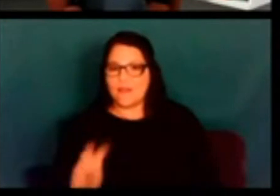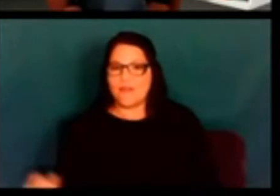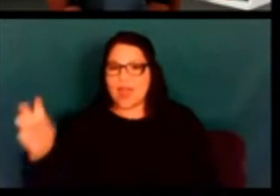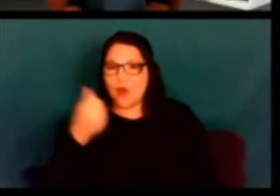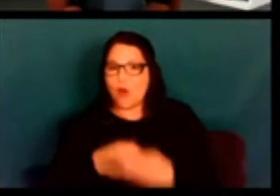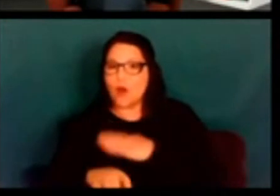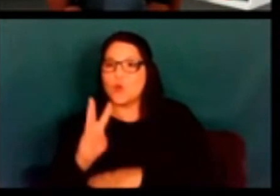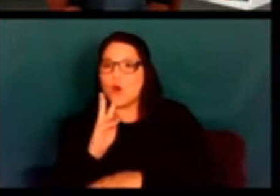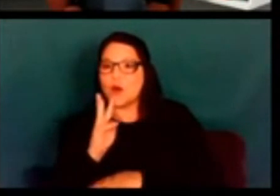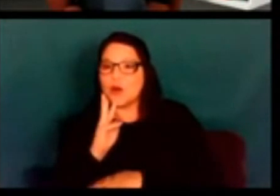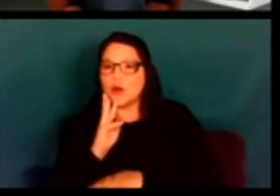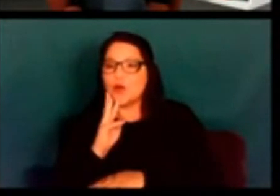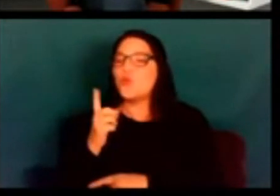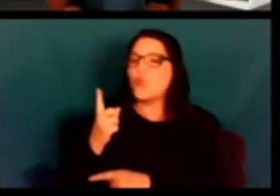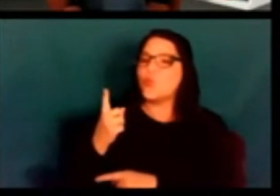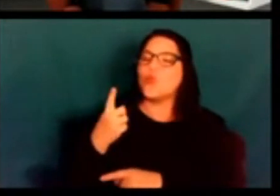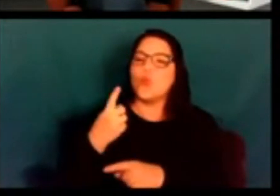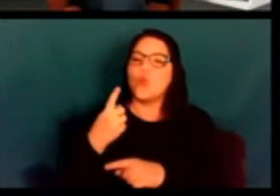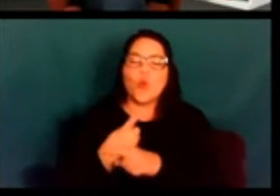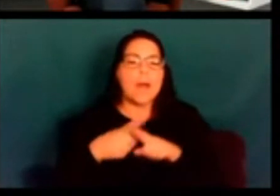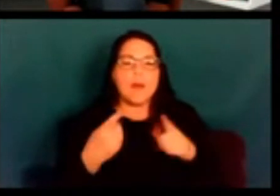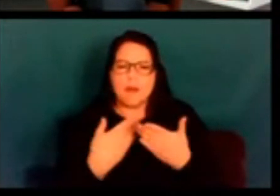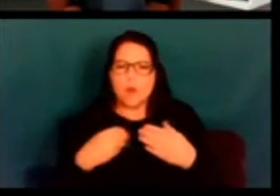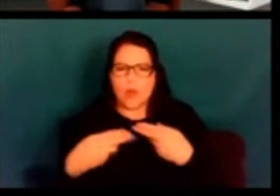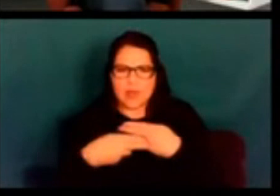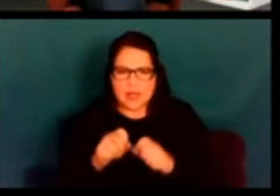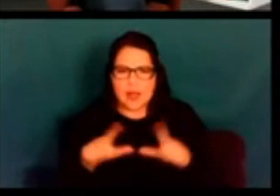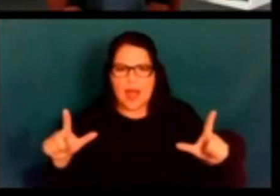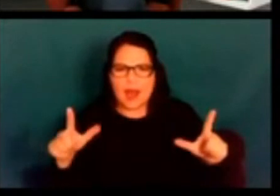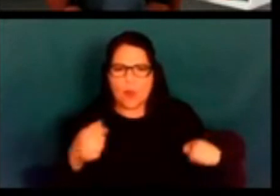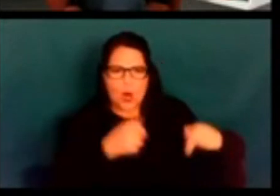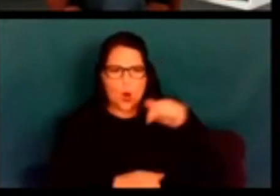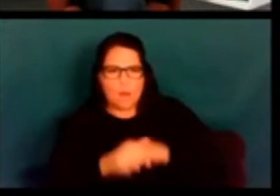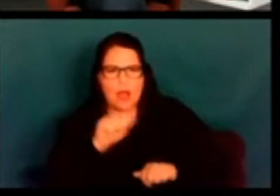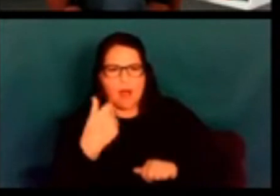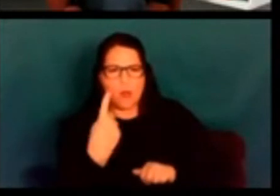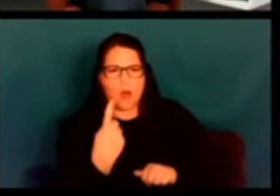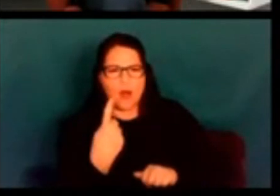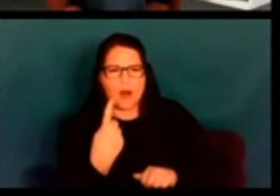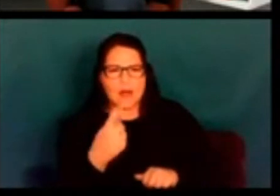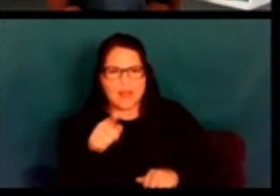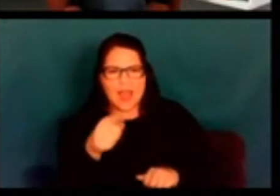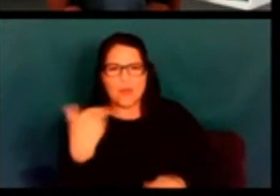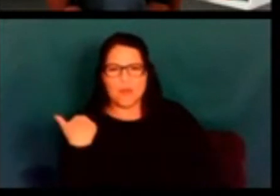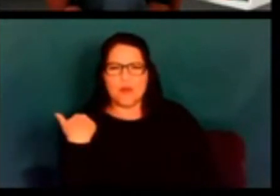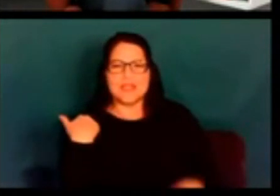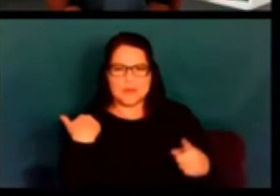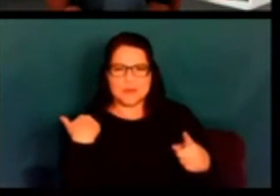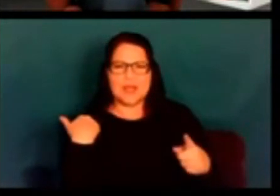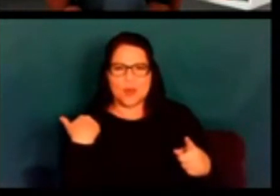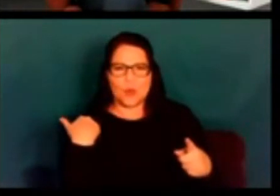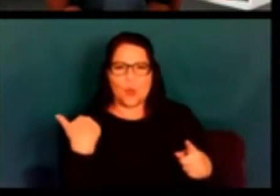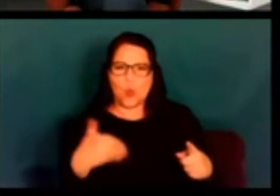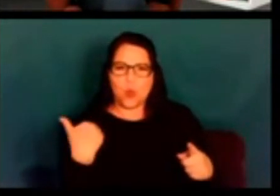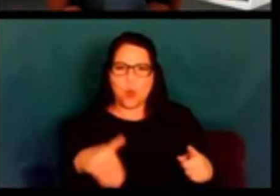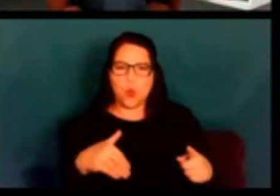underwater. Right. But before we get to that slide, I just want to go back to the other one because it reminds me so much